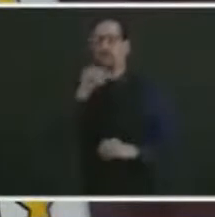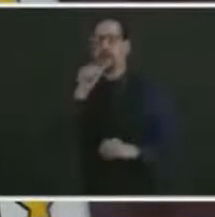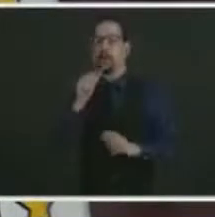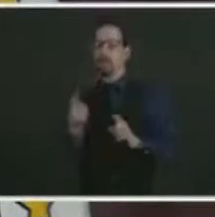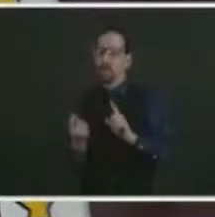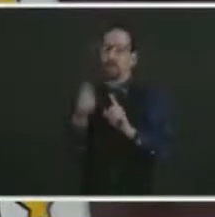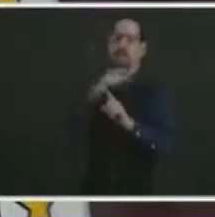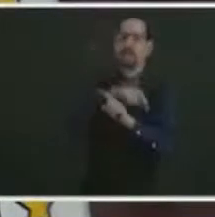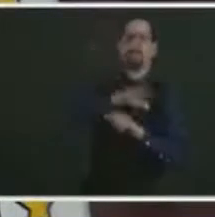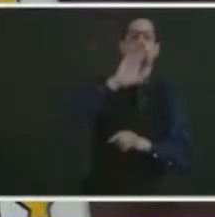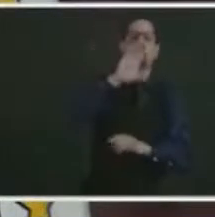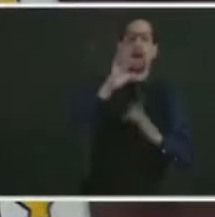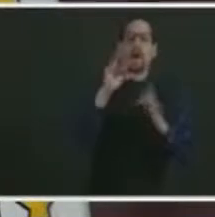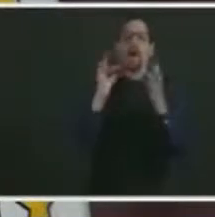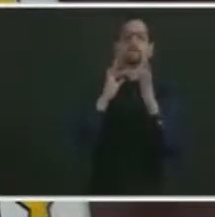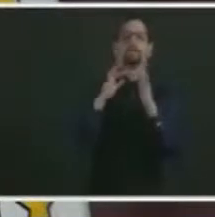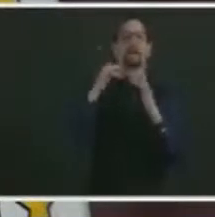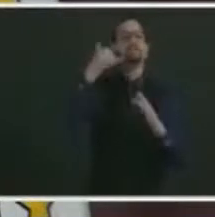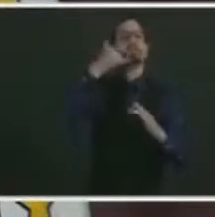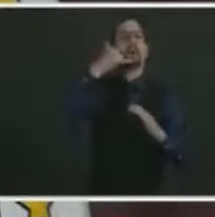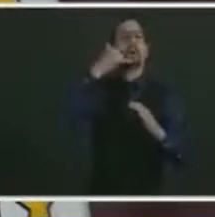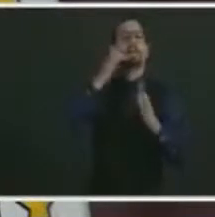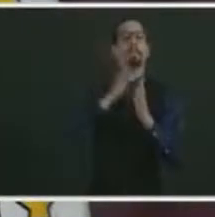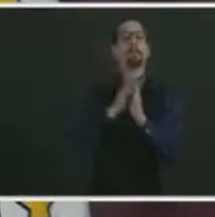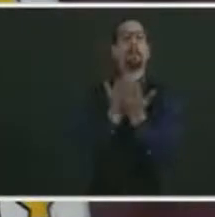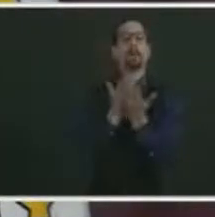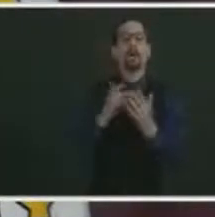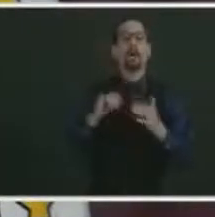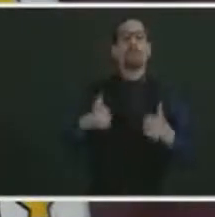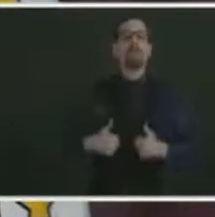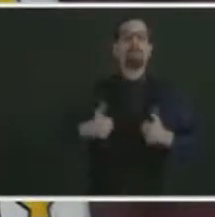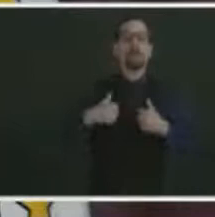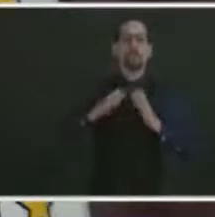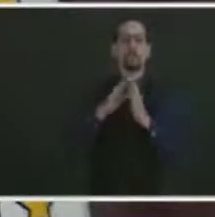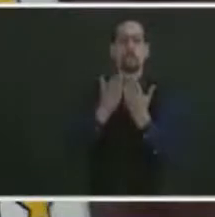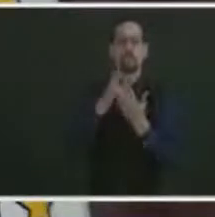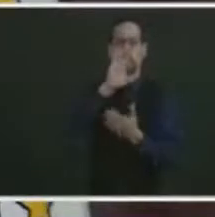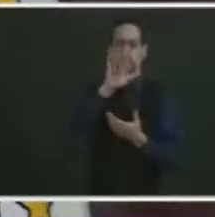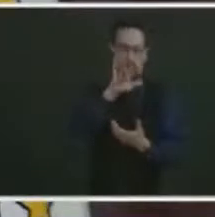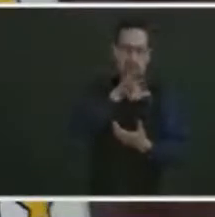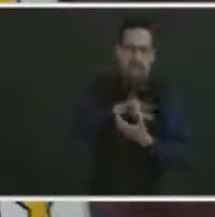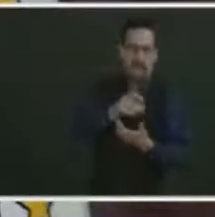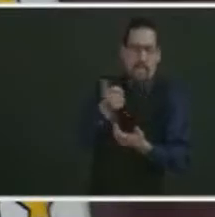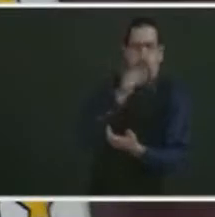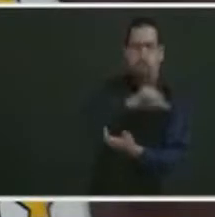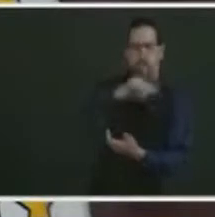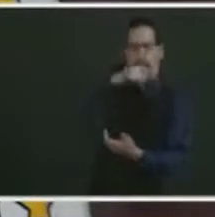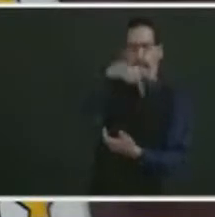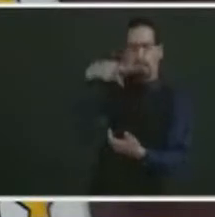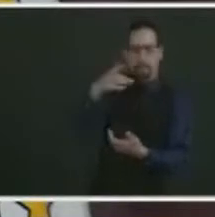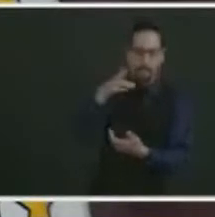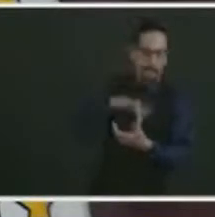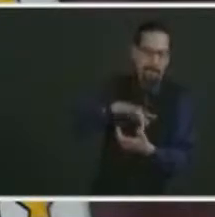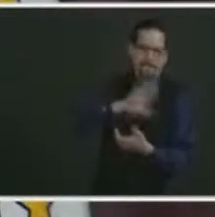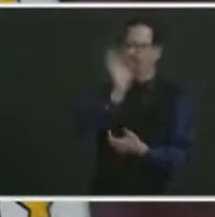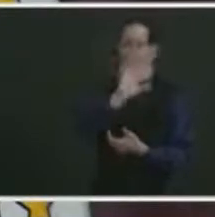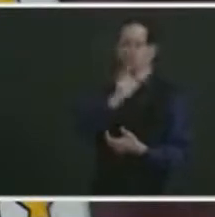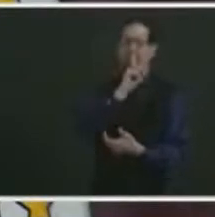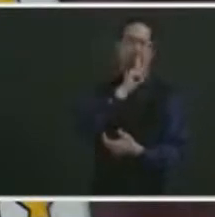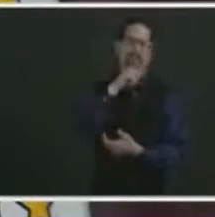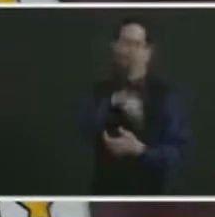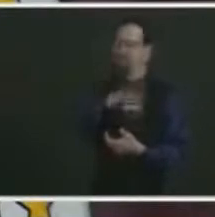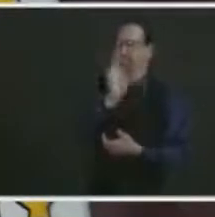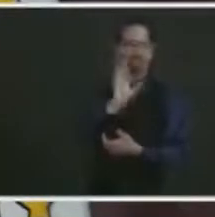Frankly, I have downloaded the Crush COVID RI app. I don't want anyone seeing or having access to my contacts or my